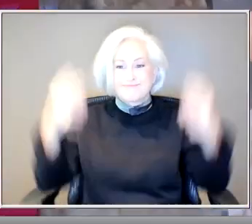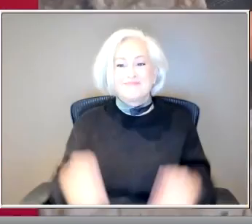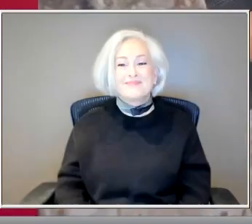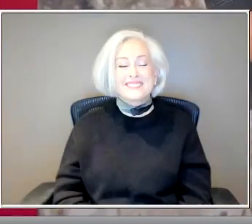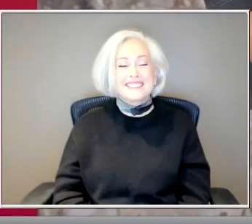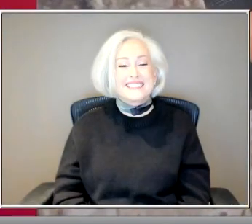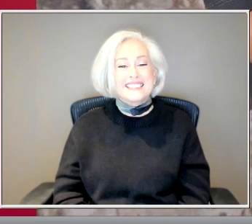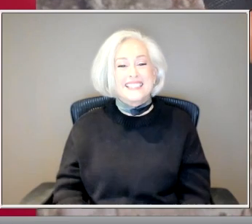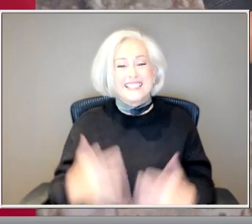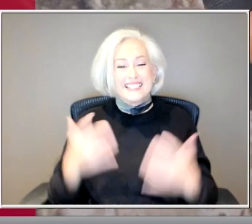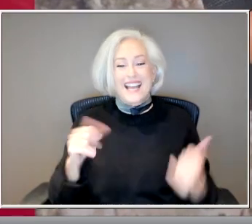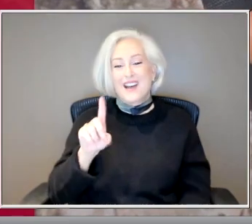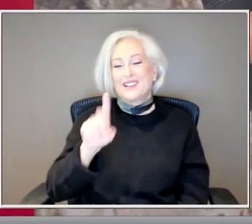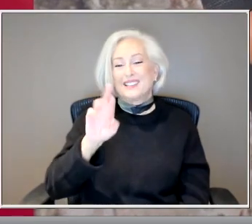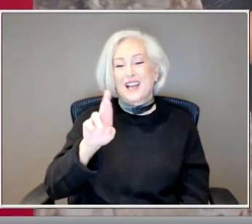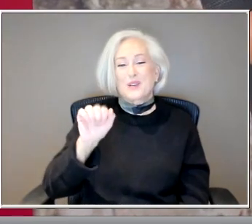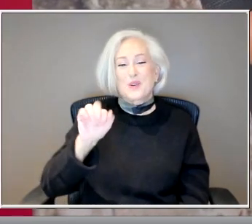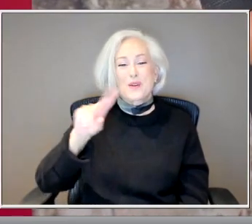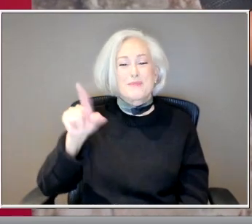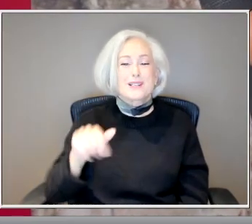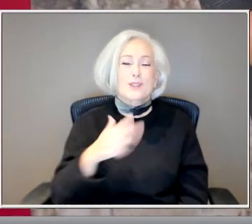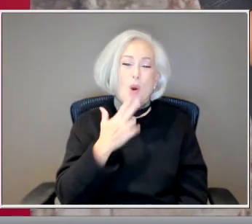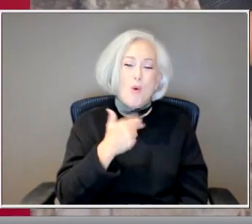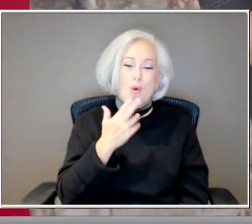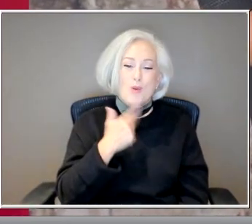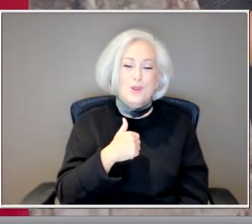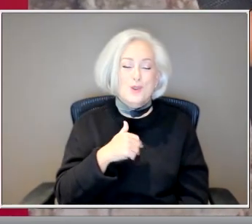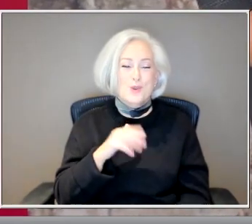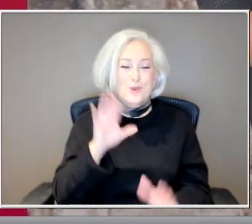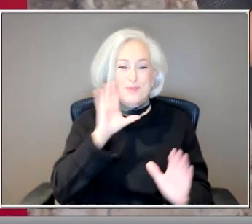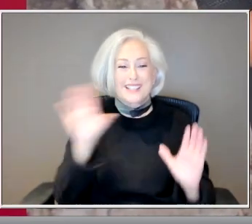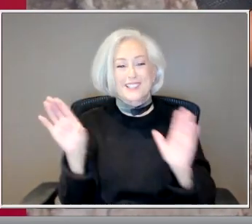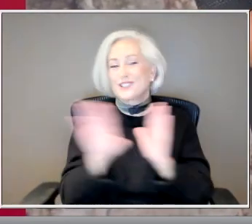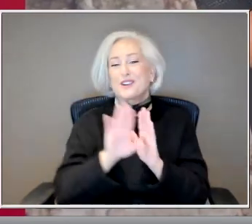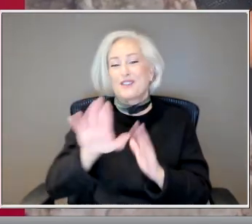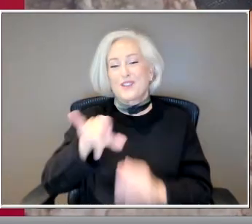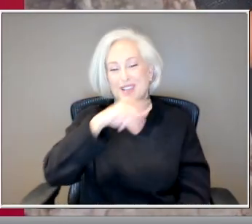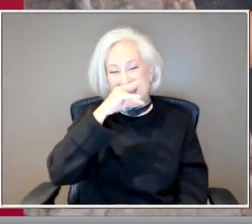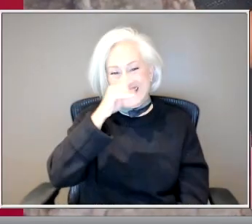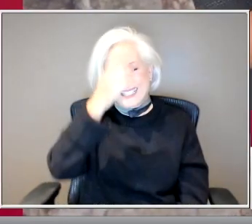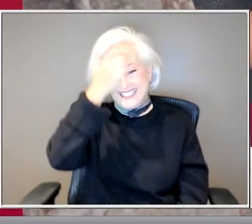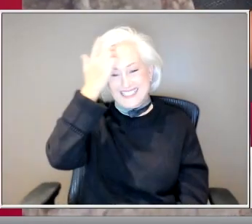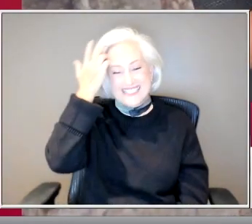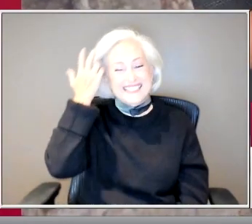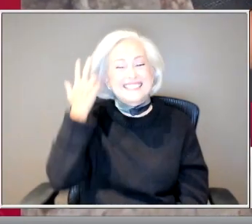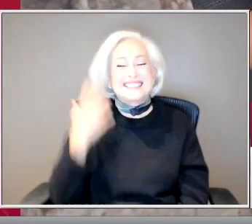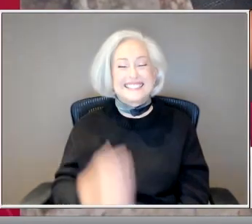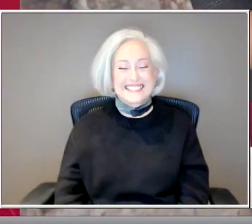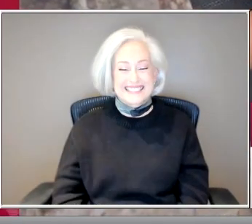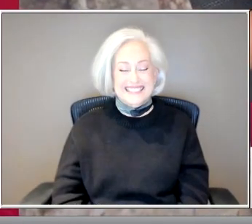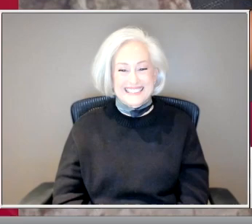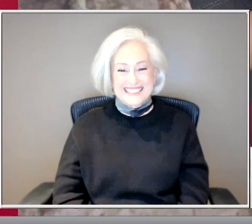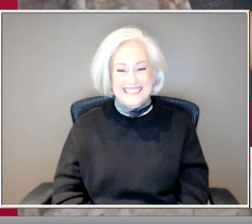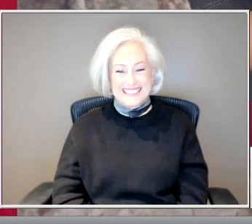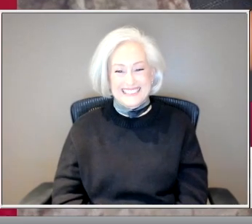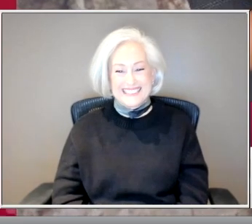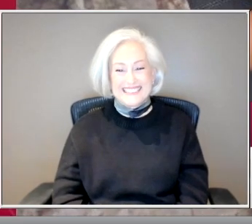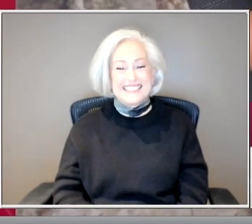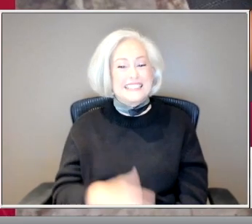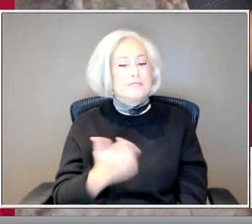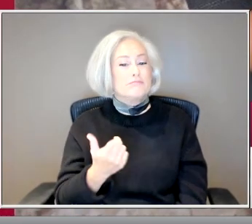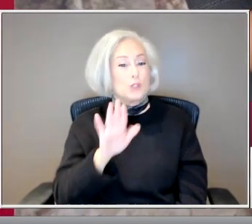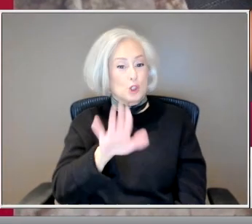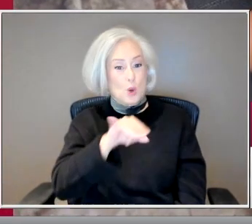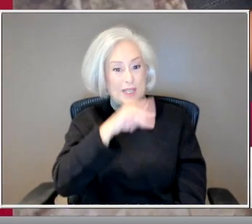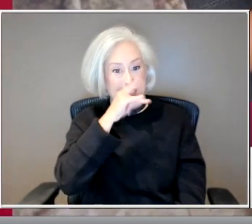Dr. Ramirez. Oh, look at that. That is such a great photo of your kids. This is. Let me ask you this: do your kids think